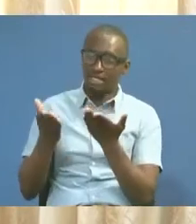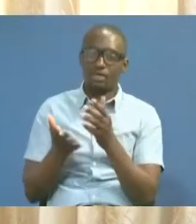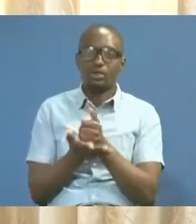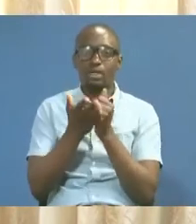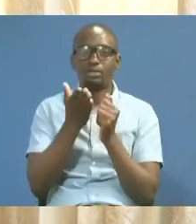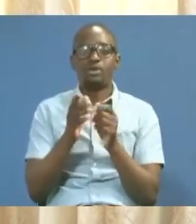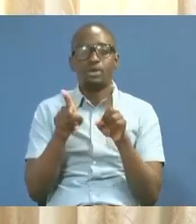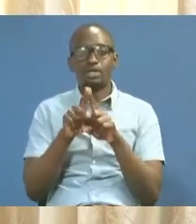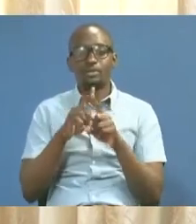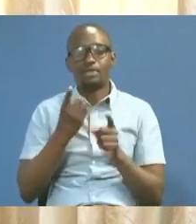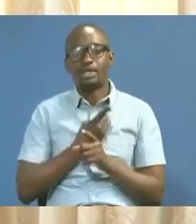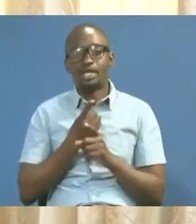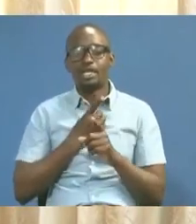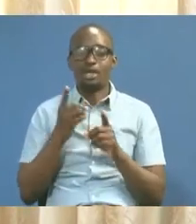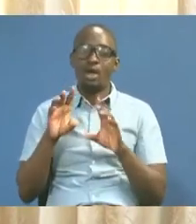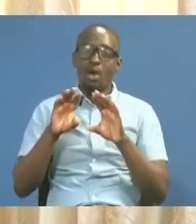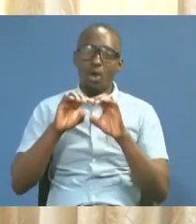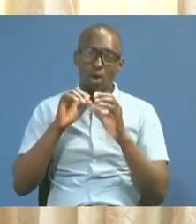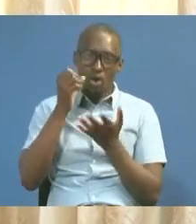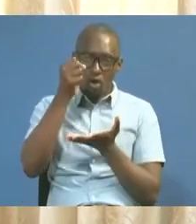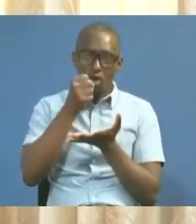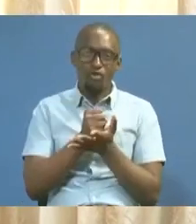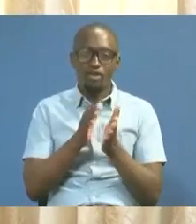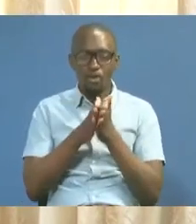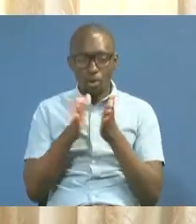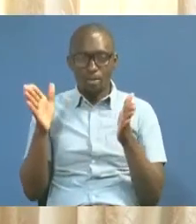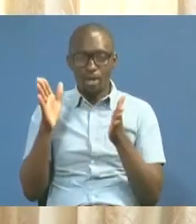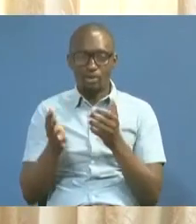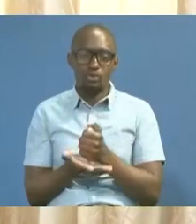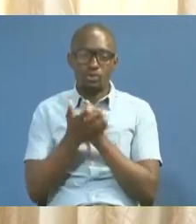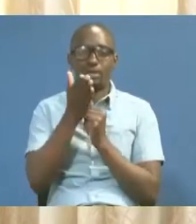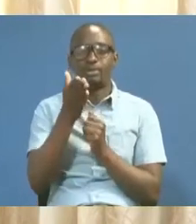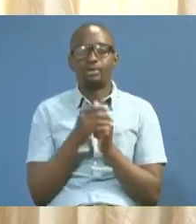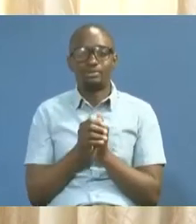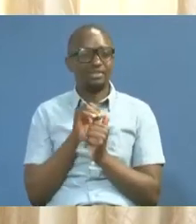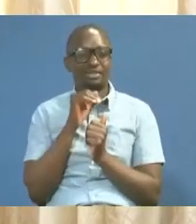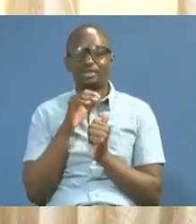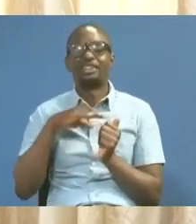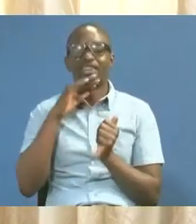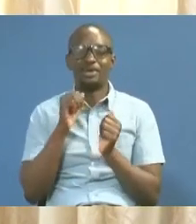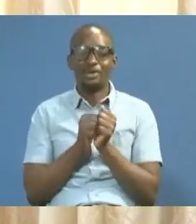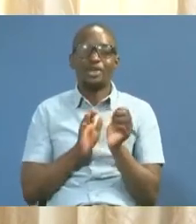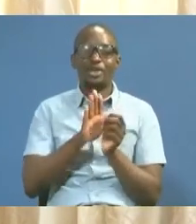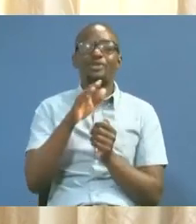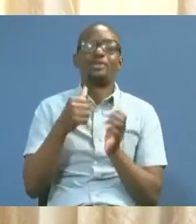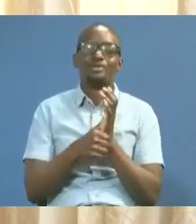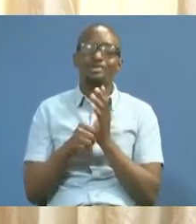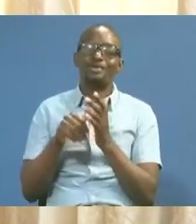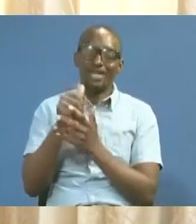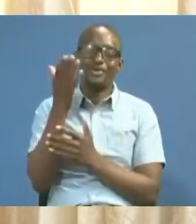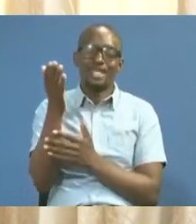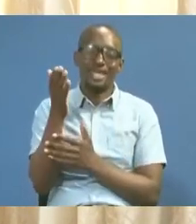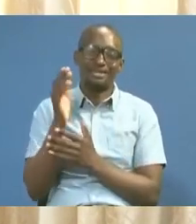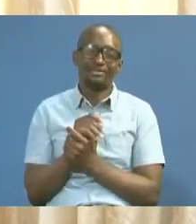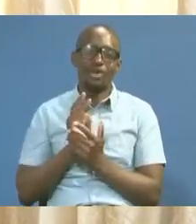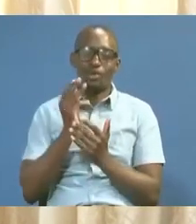dean's office is open to assist you. So don't die with your problems out there. We are